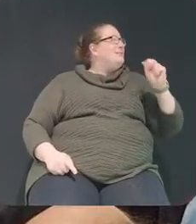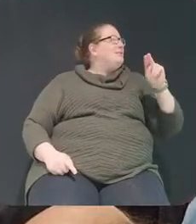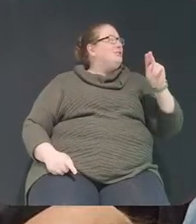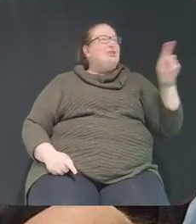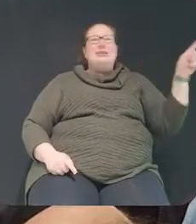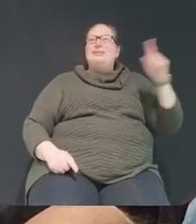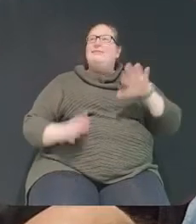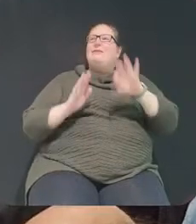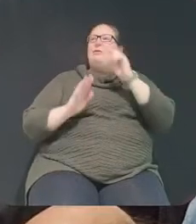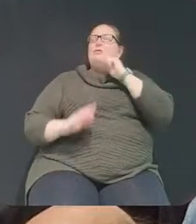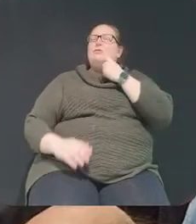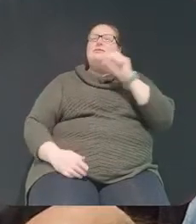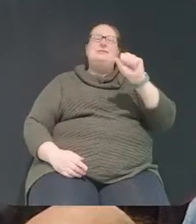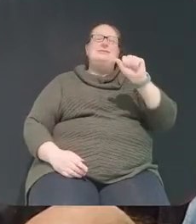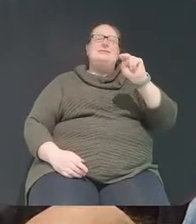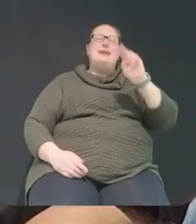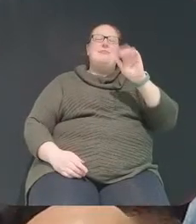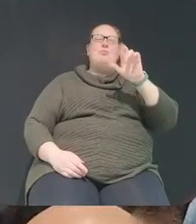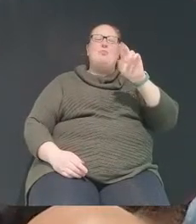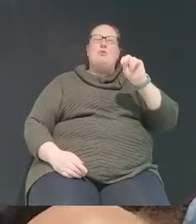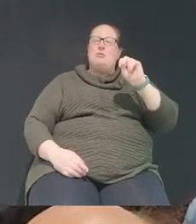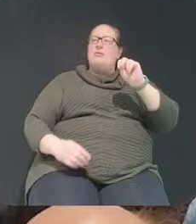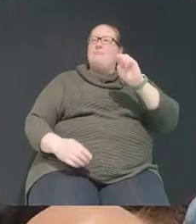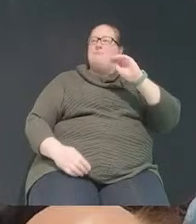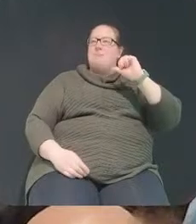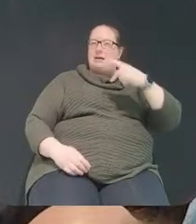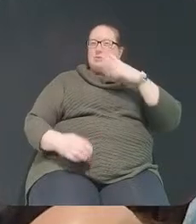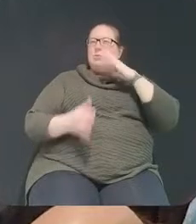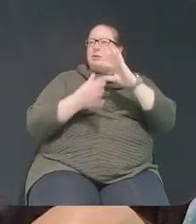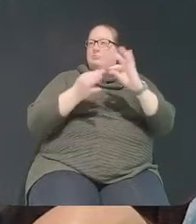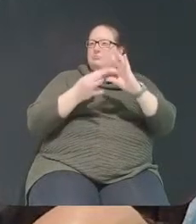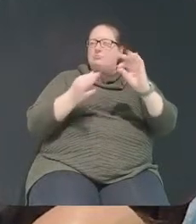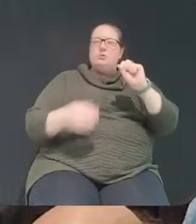where they referenced squatters. So